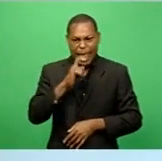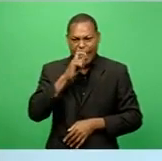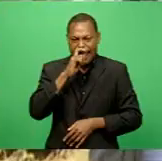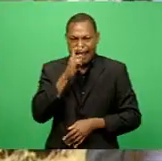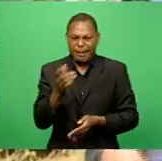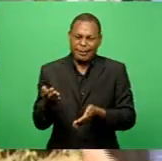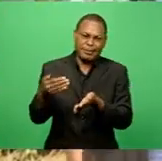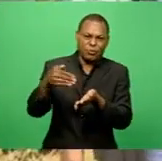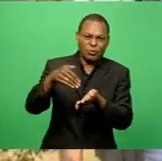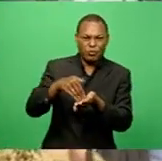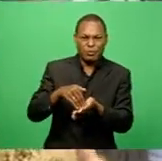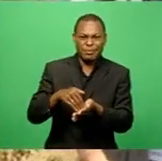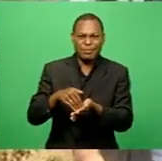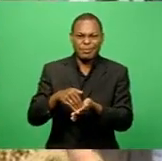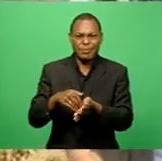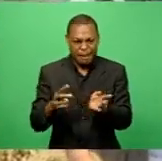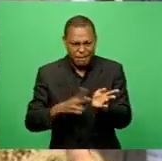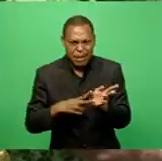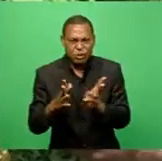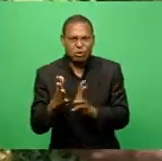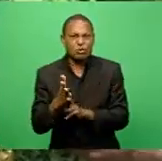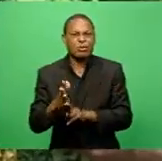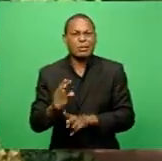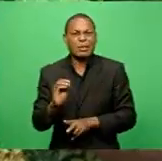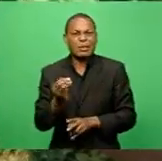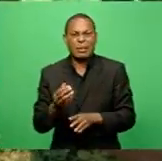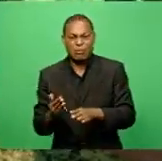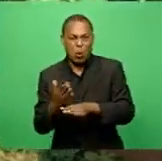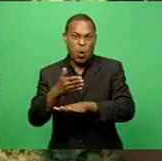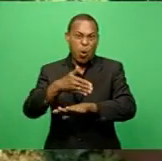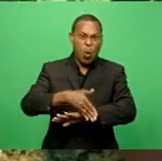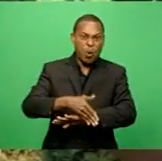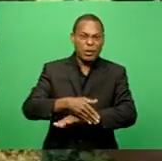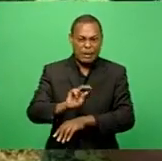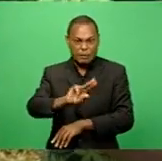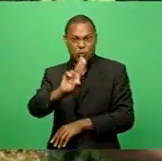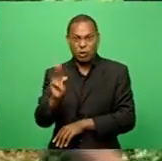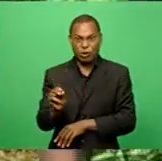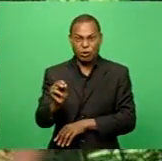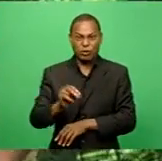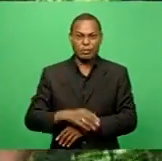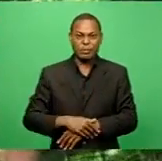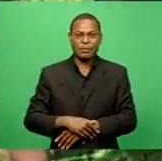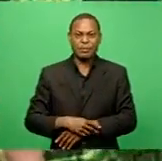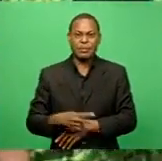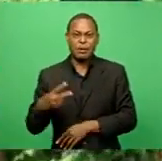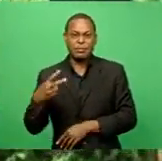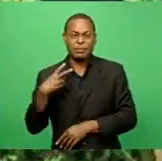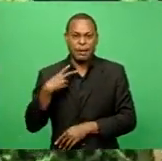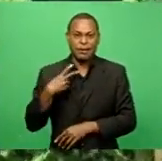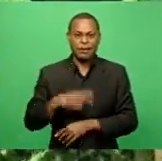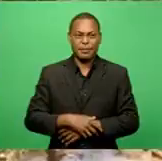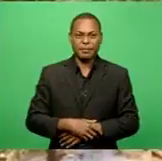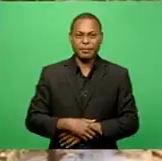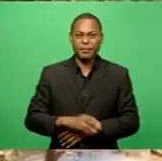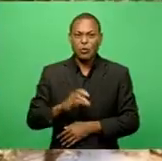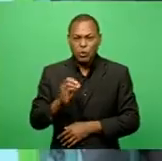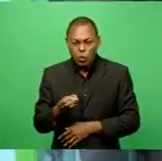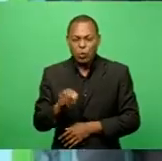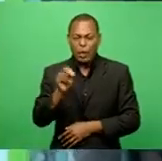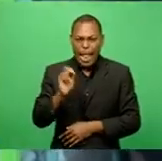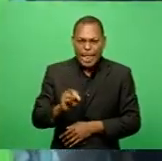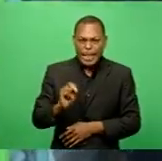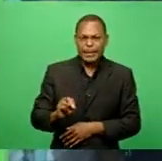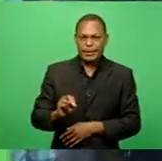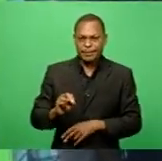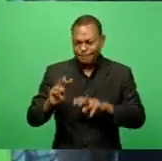Wainunu and Kumbulau because of the crossing at Ramsing, that is at Sawat. So we are yet to survey the 7 villages that